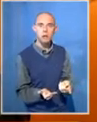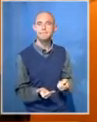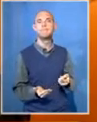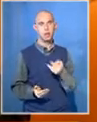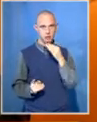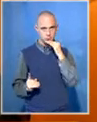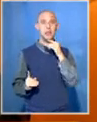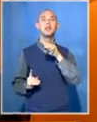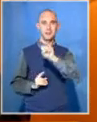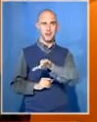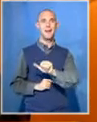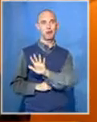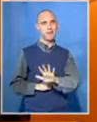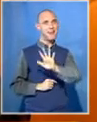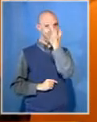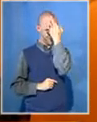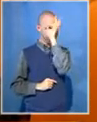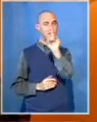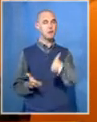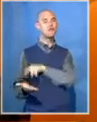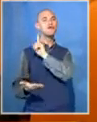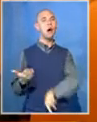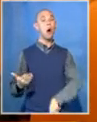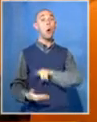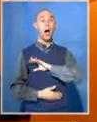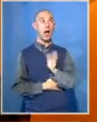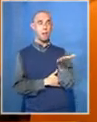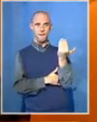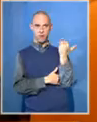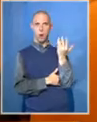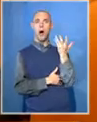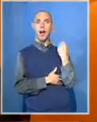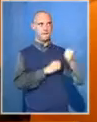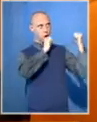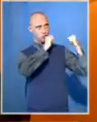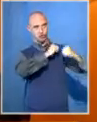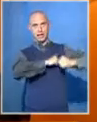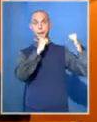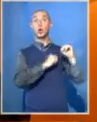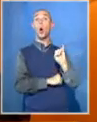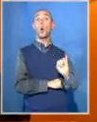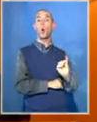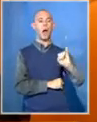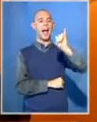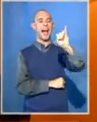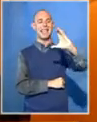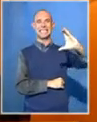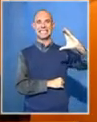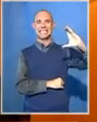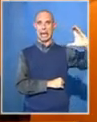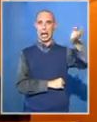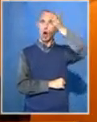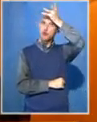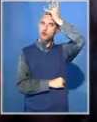Statute and Section 10 of the implementation of the Rome Statute of the International Criminal Court, Act 27